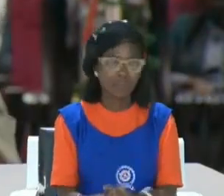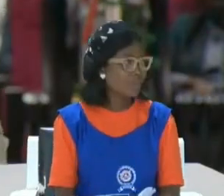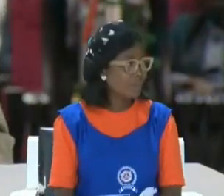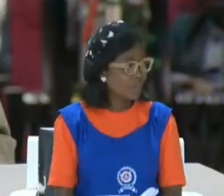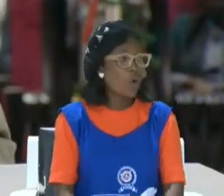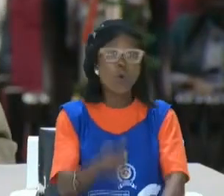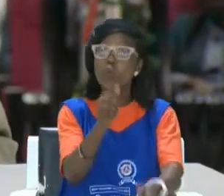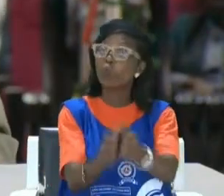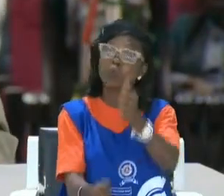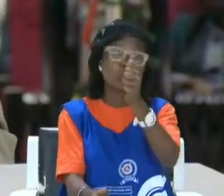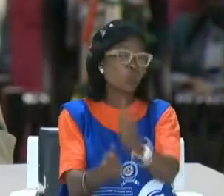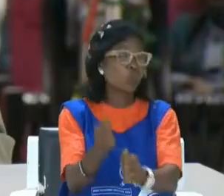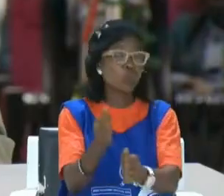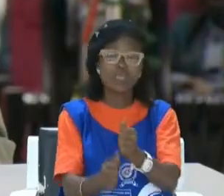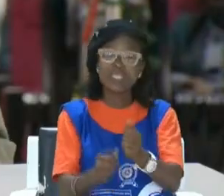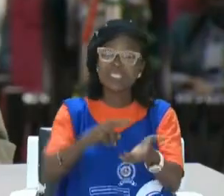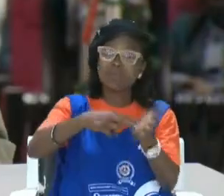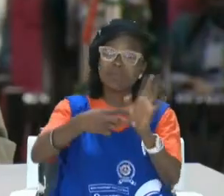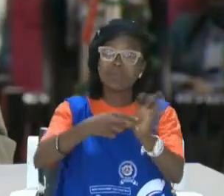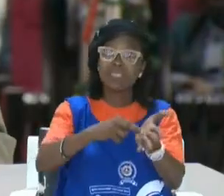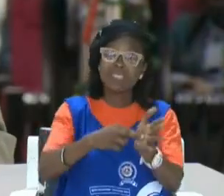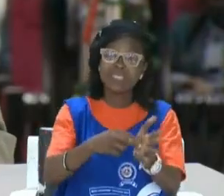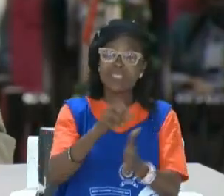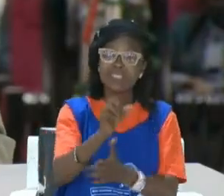Which means if you have